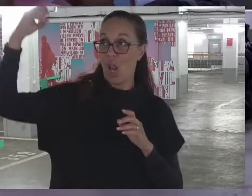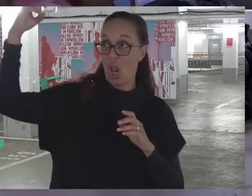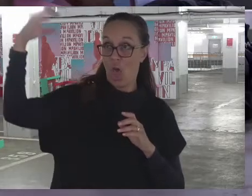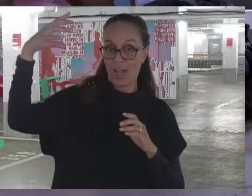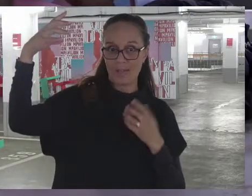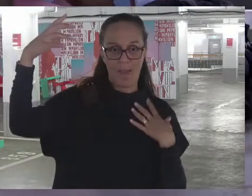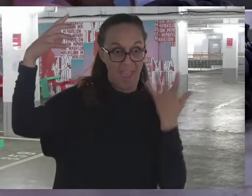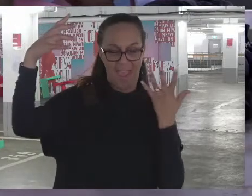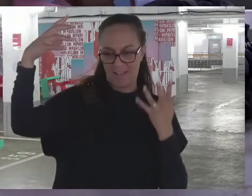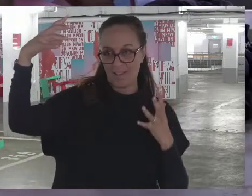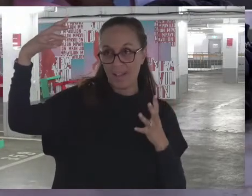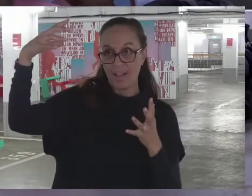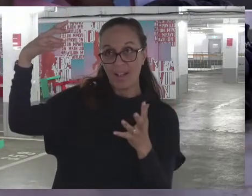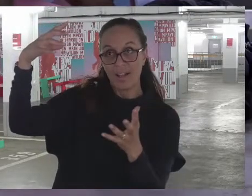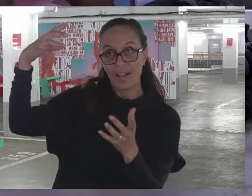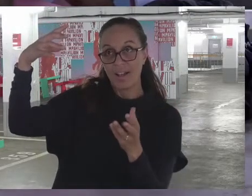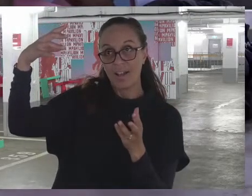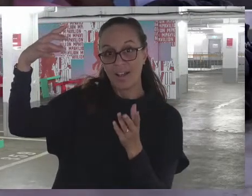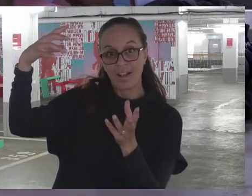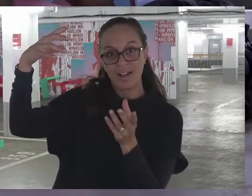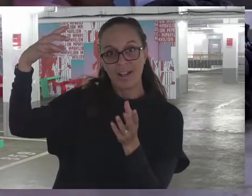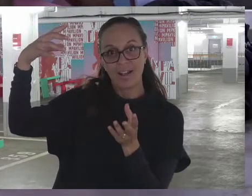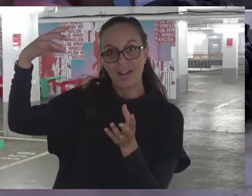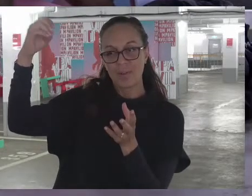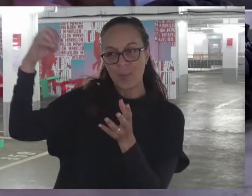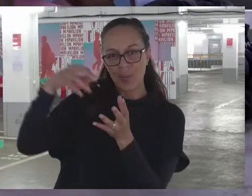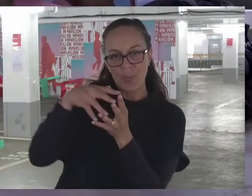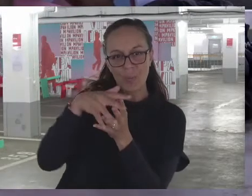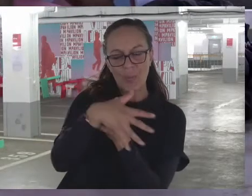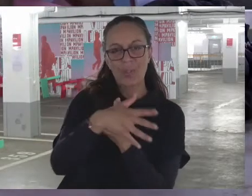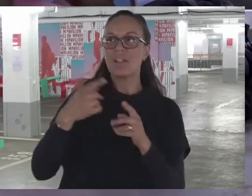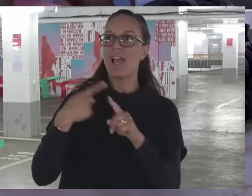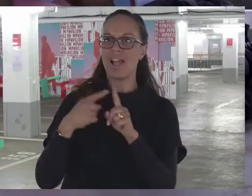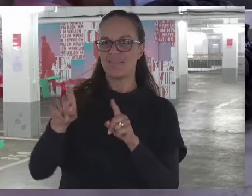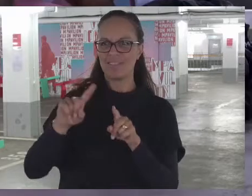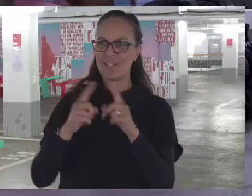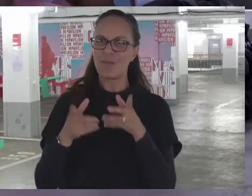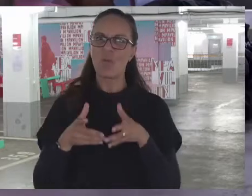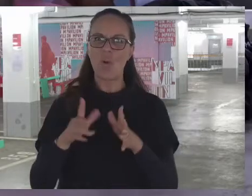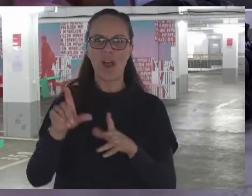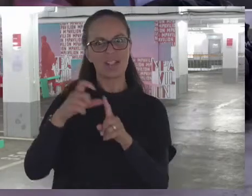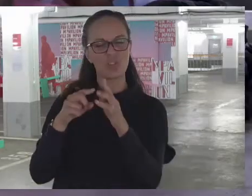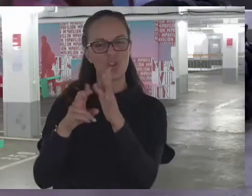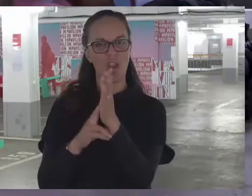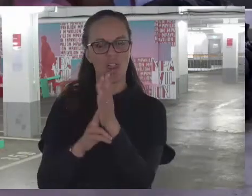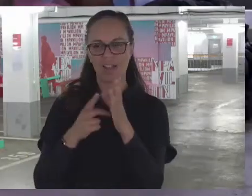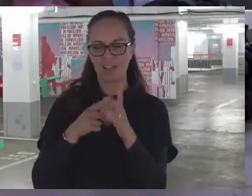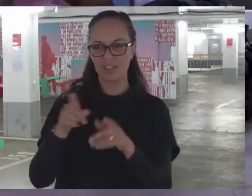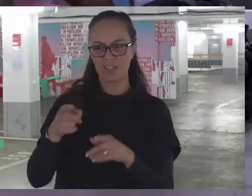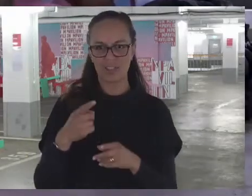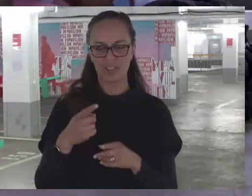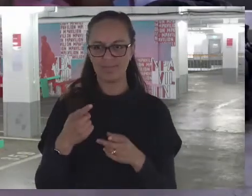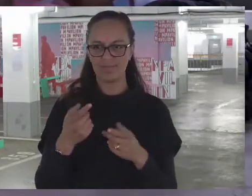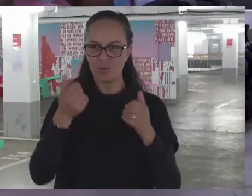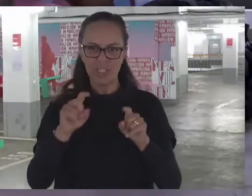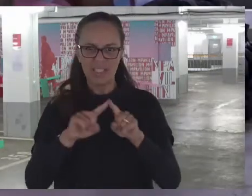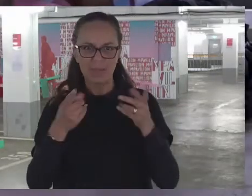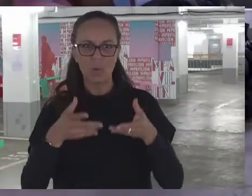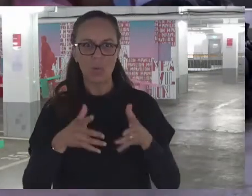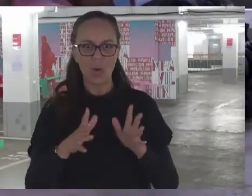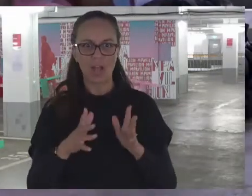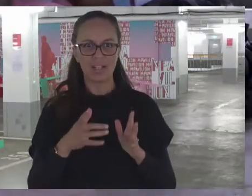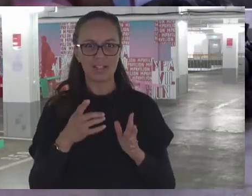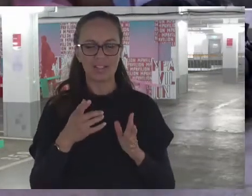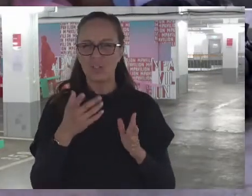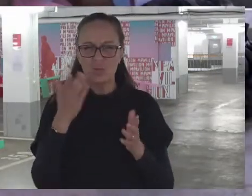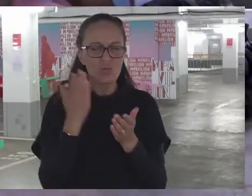manipulation of material that Donna's doing to be able to capture these really tiny, like